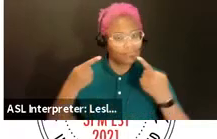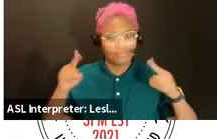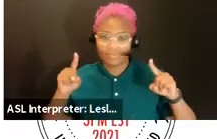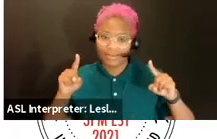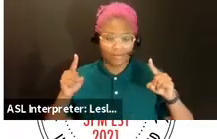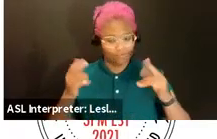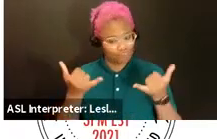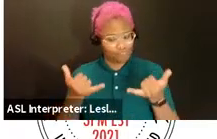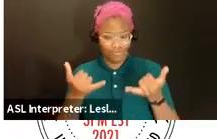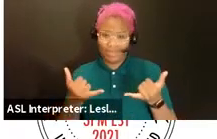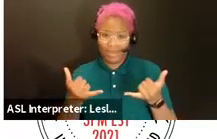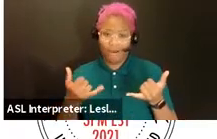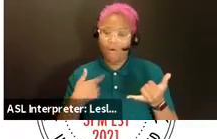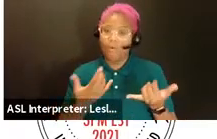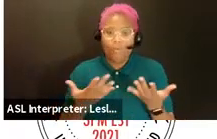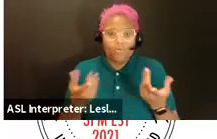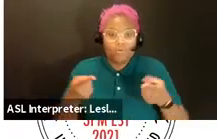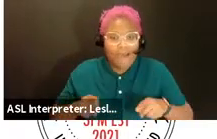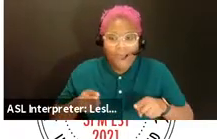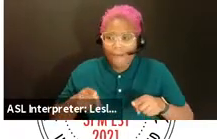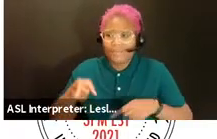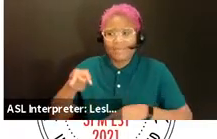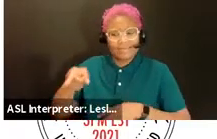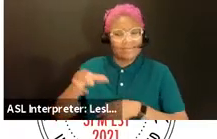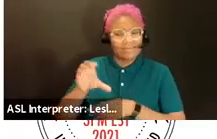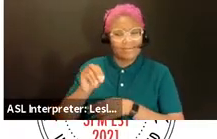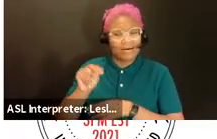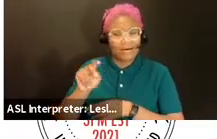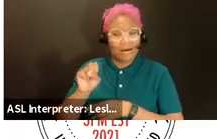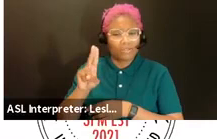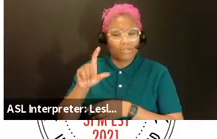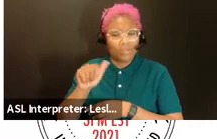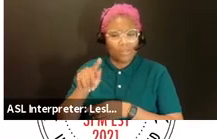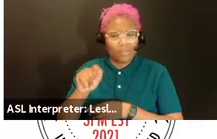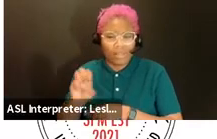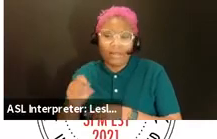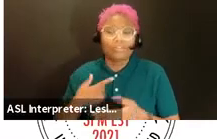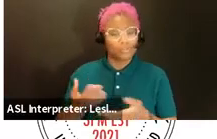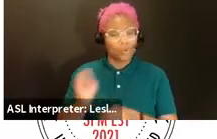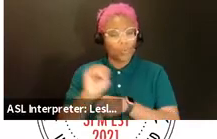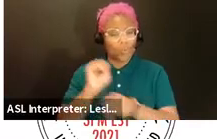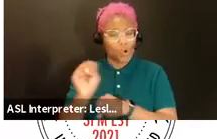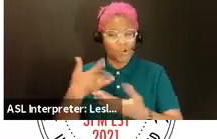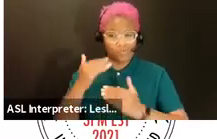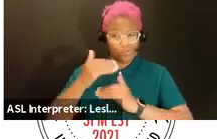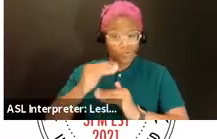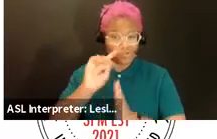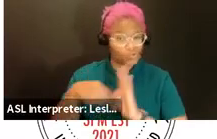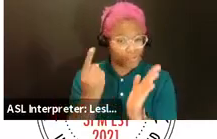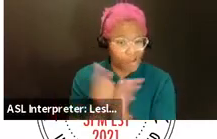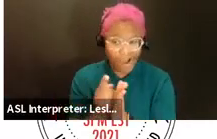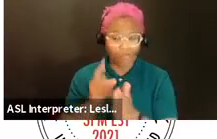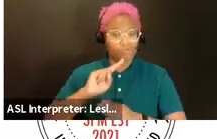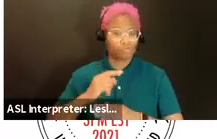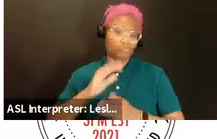at all. Almost all US consulates are functioning on a reduced capacity if they're functioning at all. Many consulates are not scheduling normal interviews